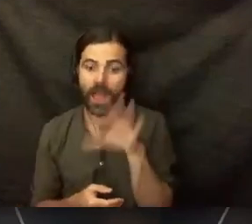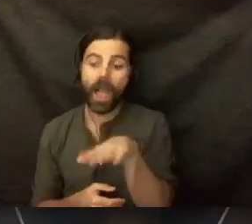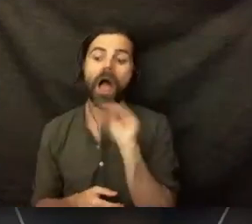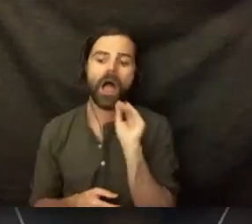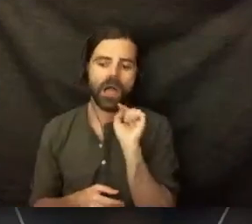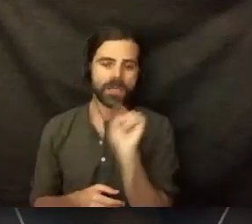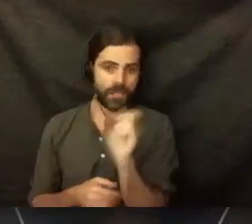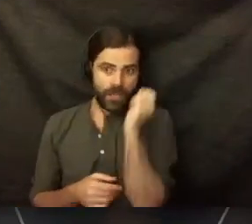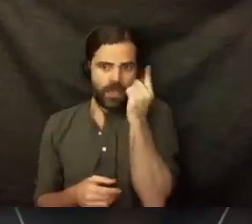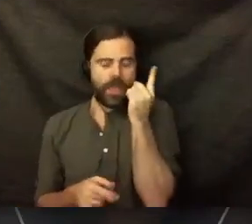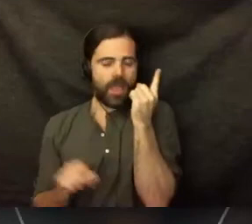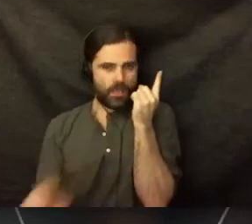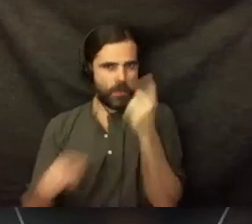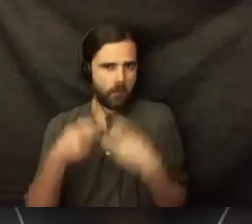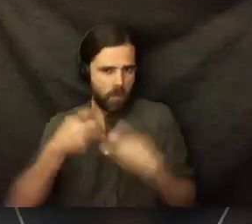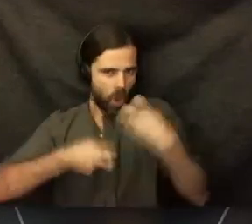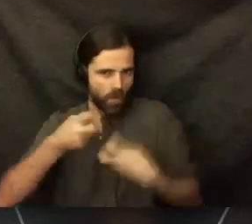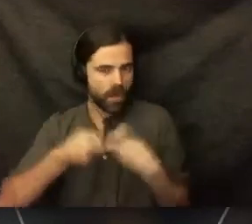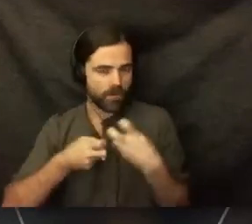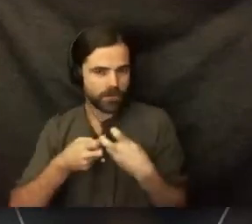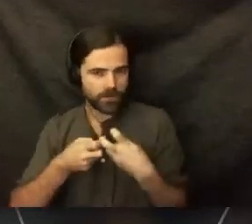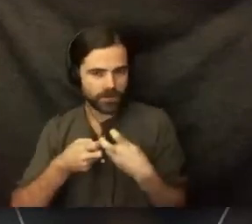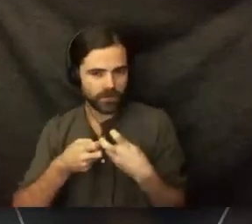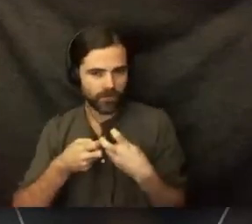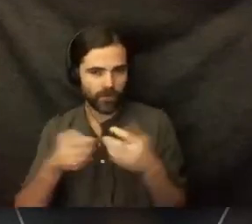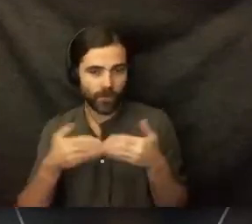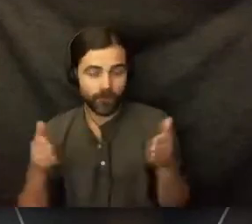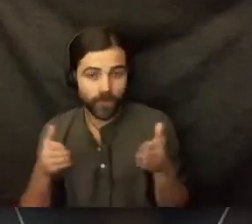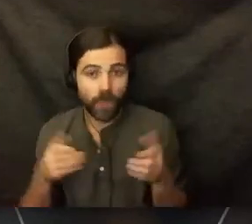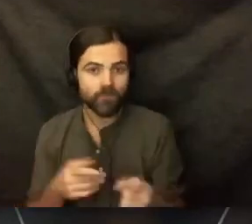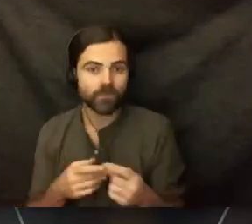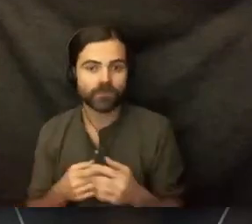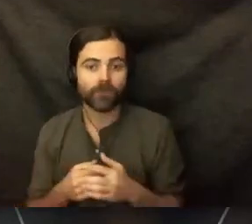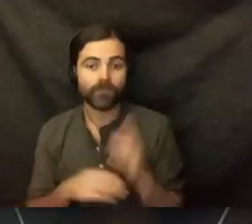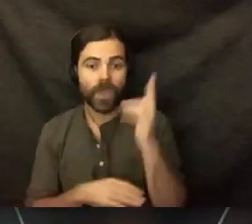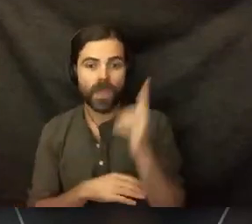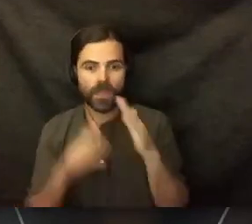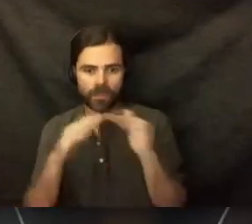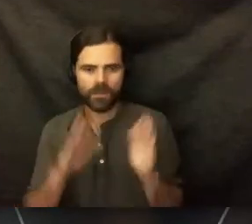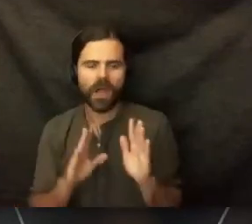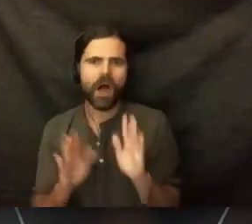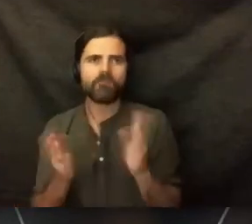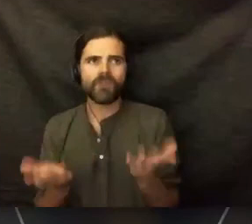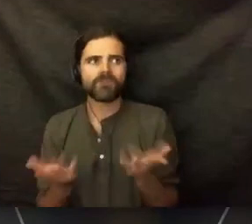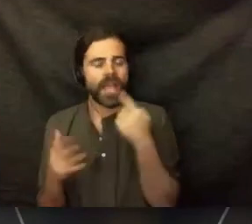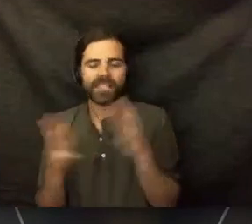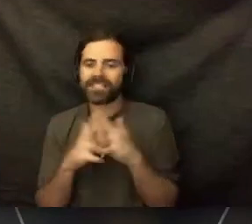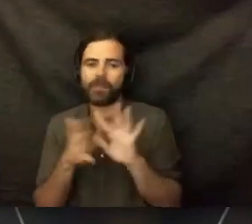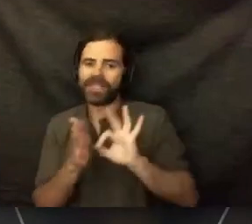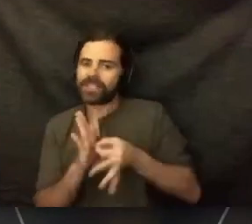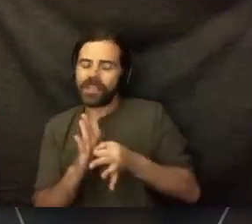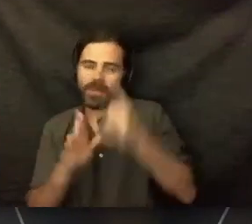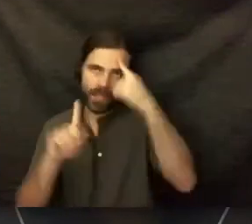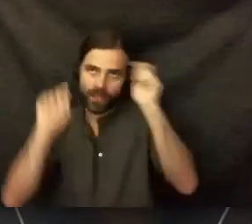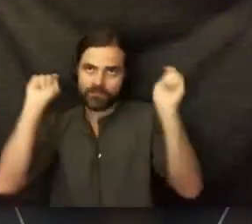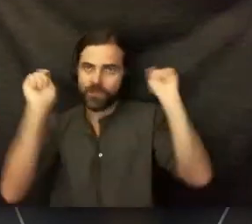to looking from the venture and the social startup thesis. So I think this is a structural transformation. All right. Indy,